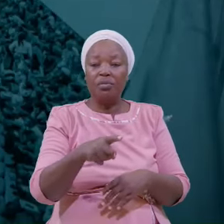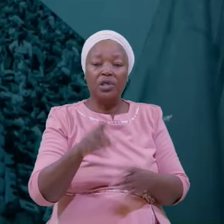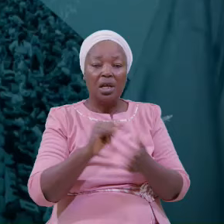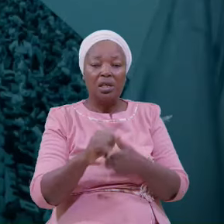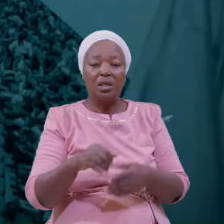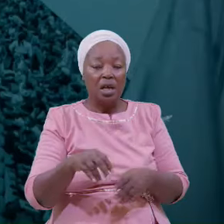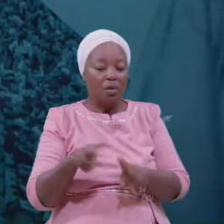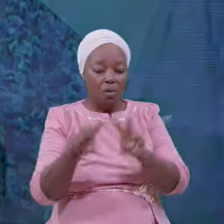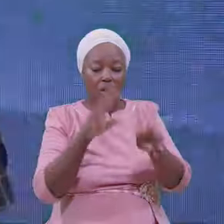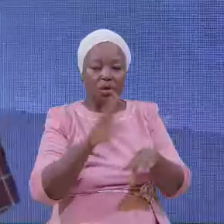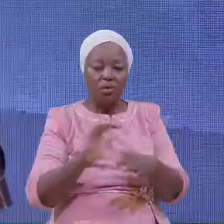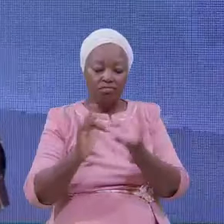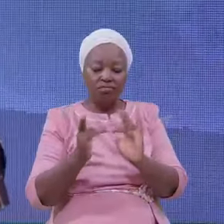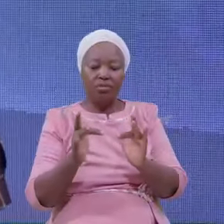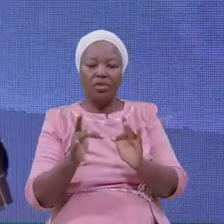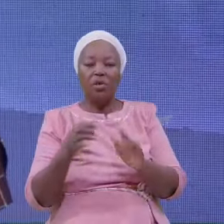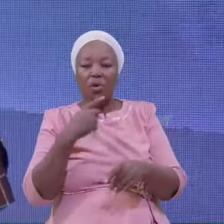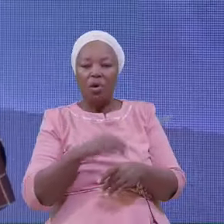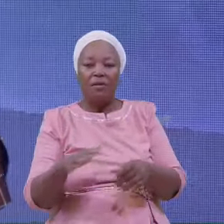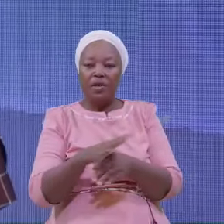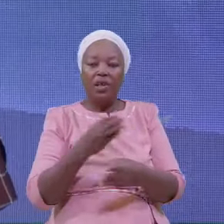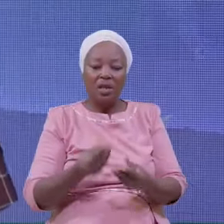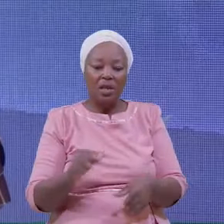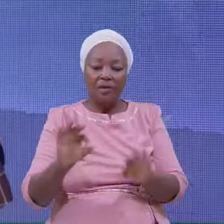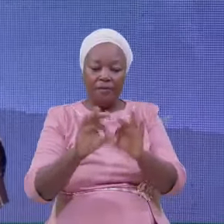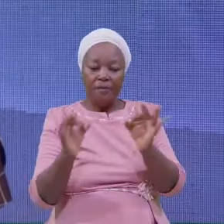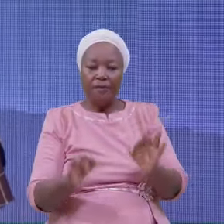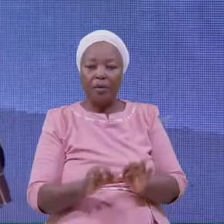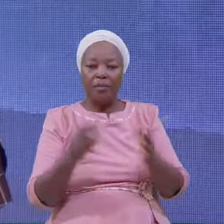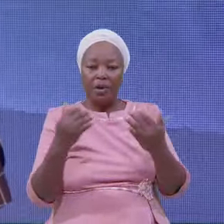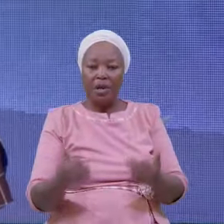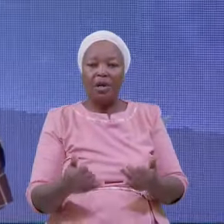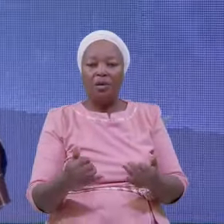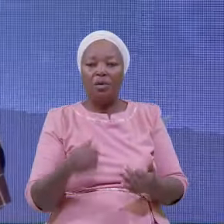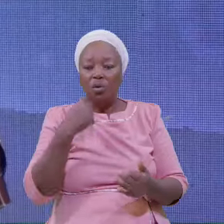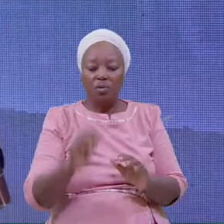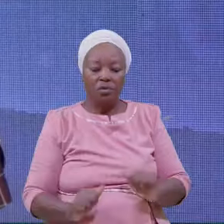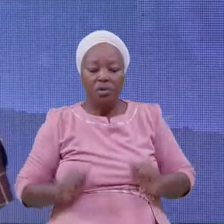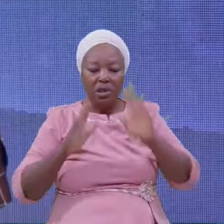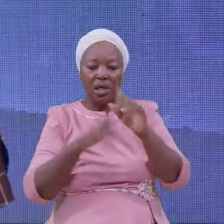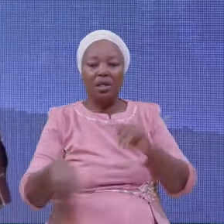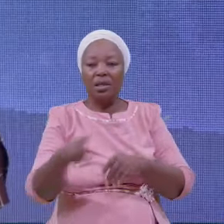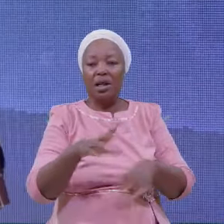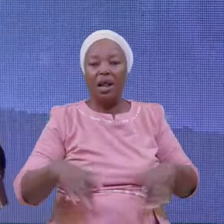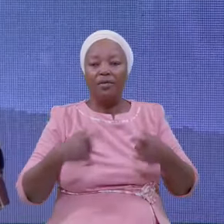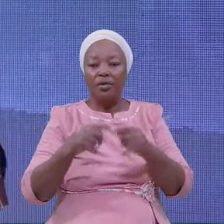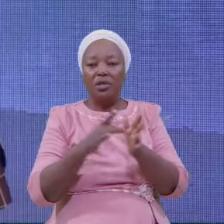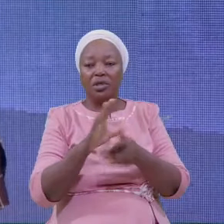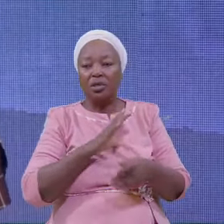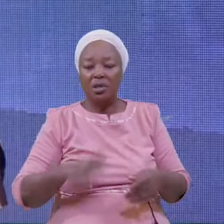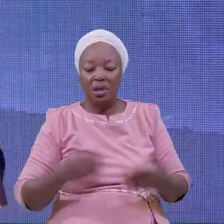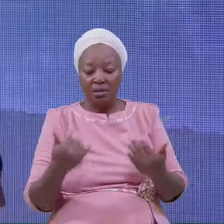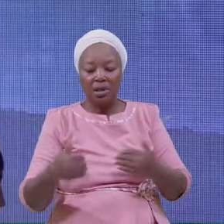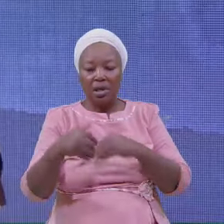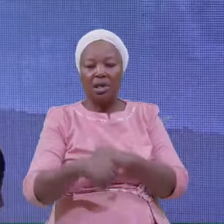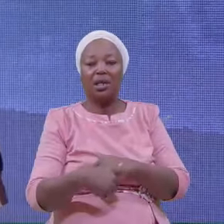form now from the link we gave you, who gave their lives to Christ tonight. That banquet will